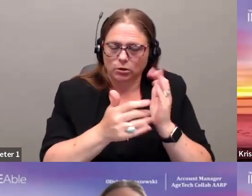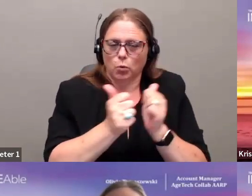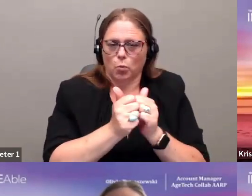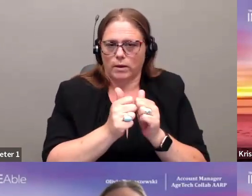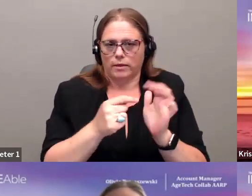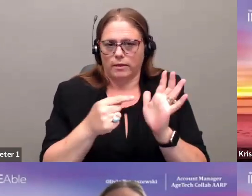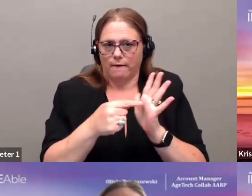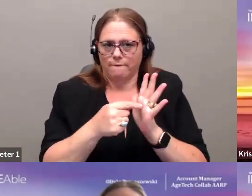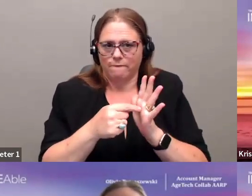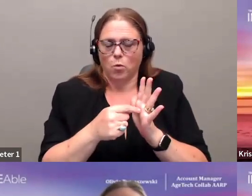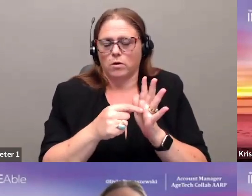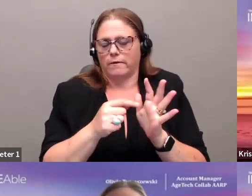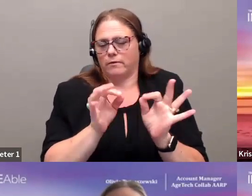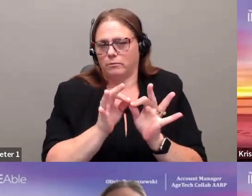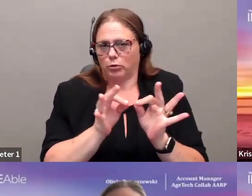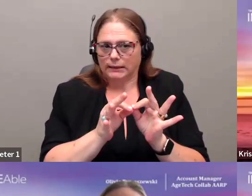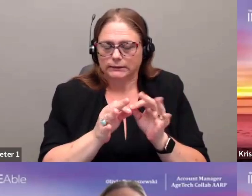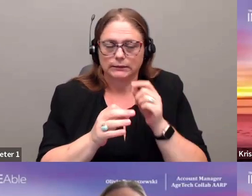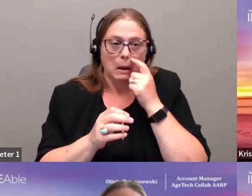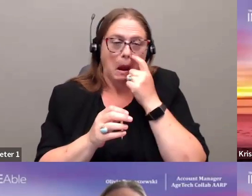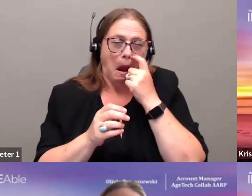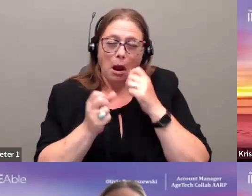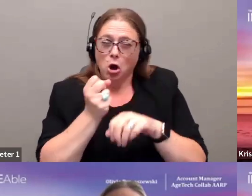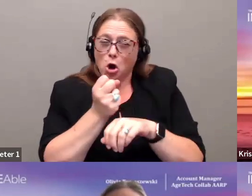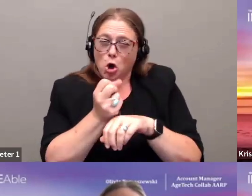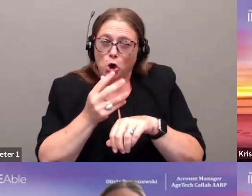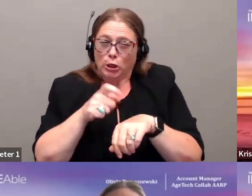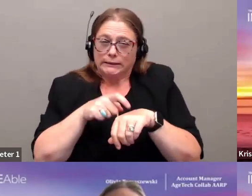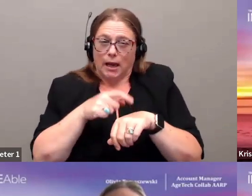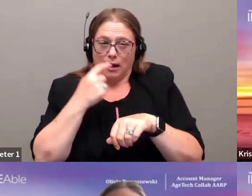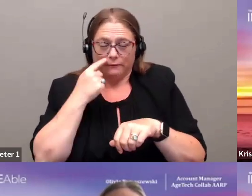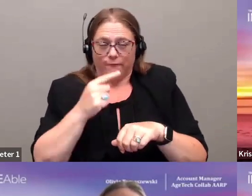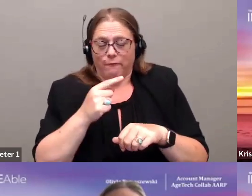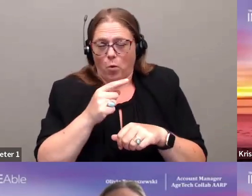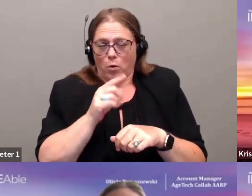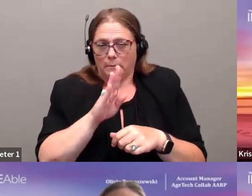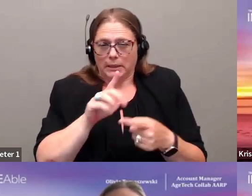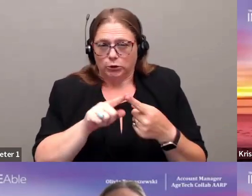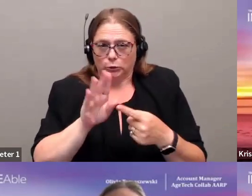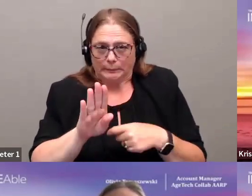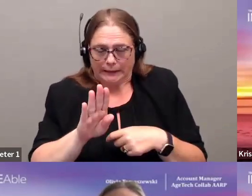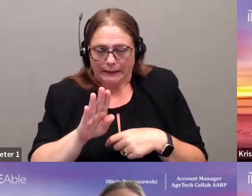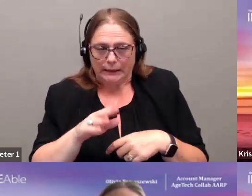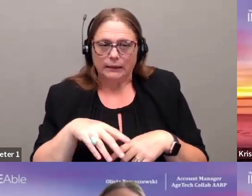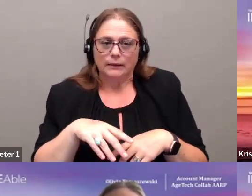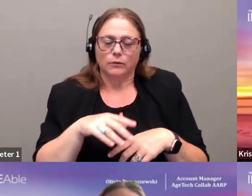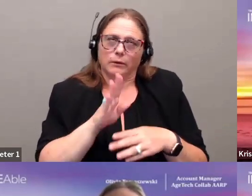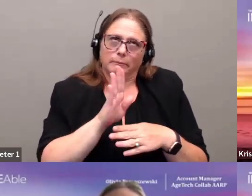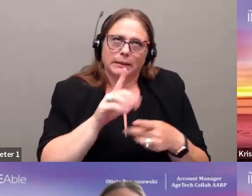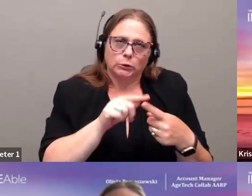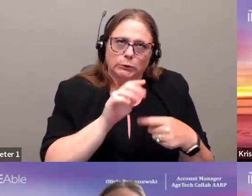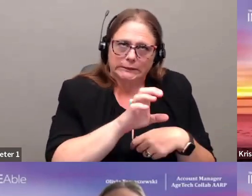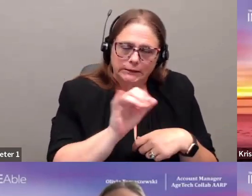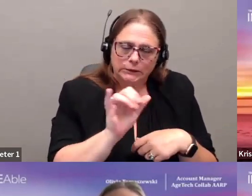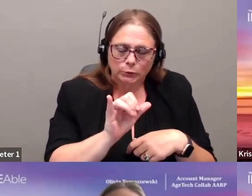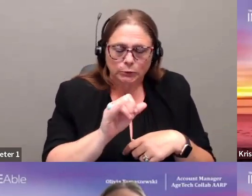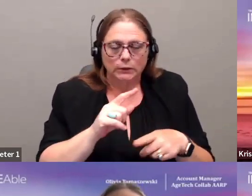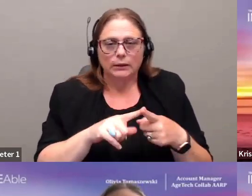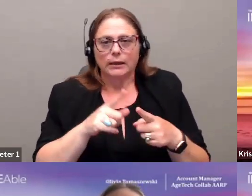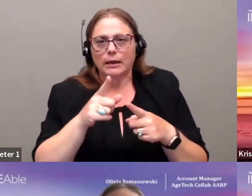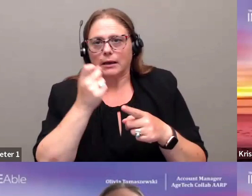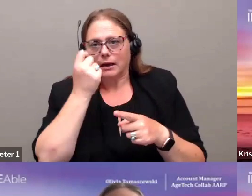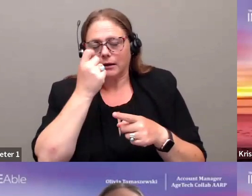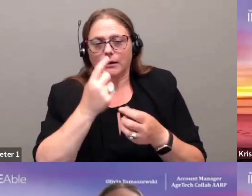with a B2C strategy, early days, Chris. I think for us, it's about building that foundation of people out and about with their glides and